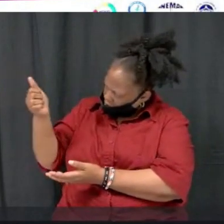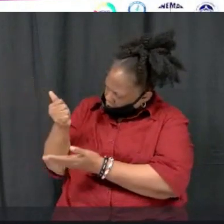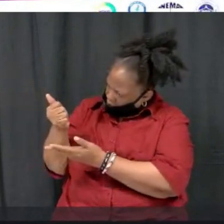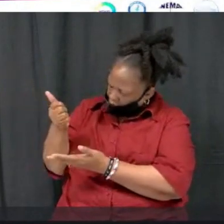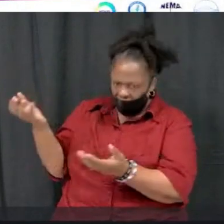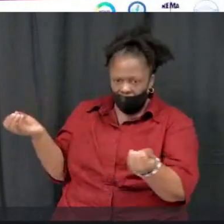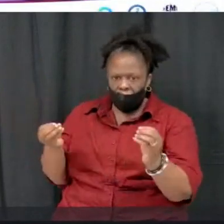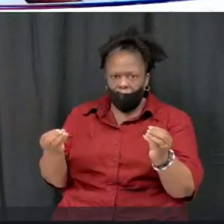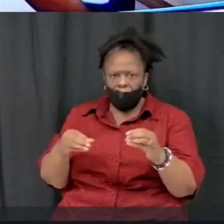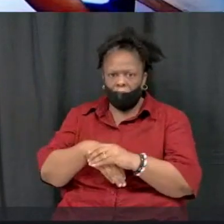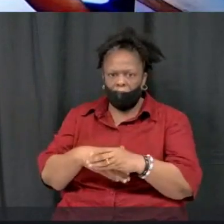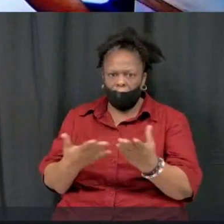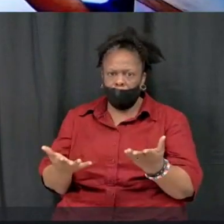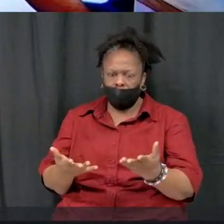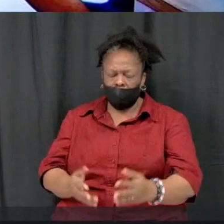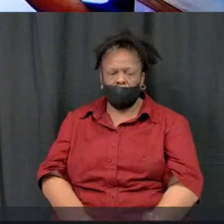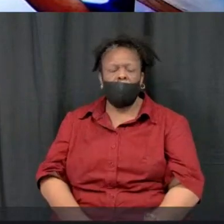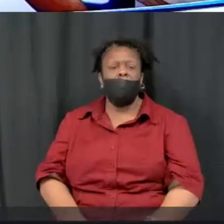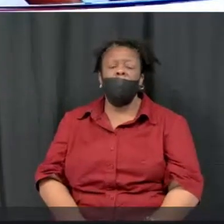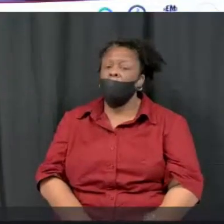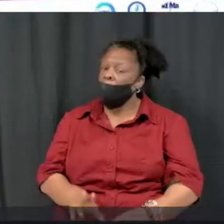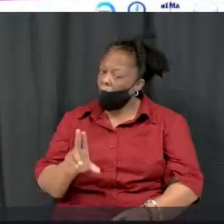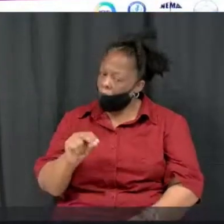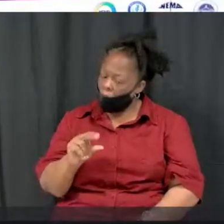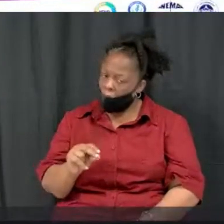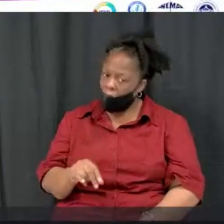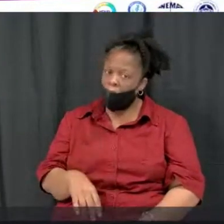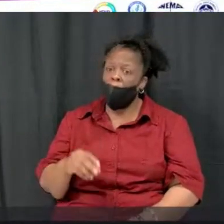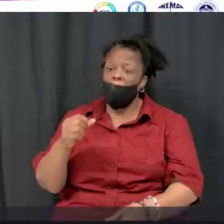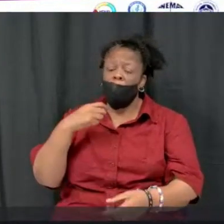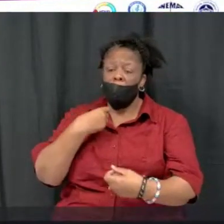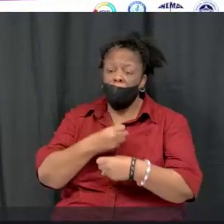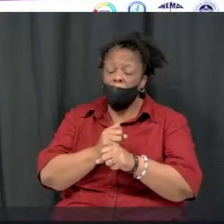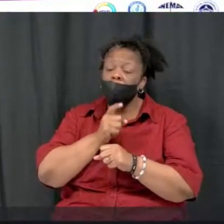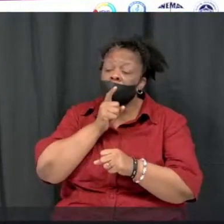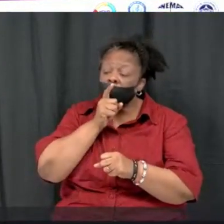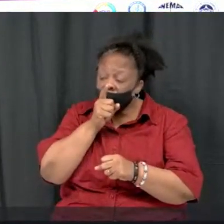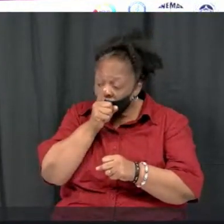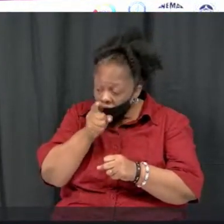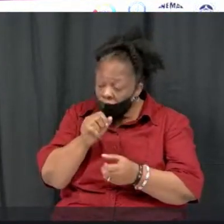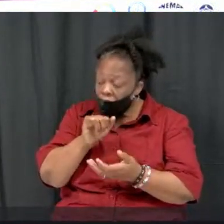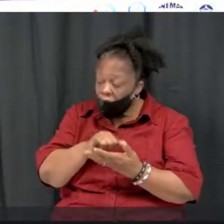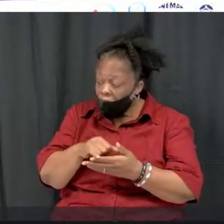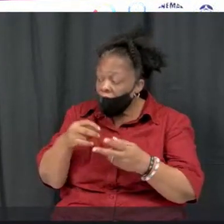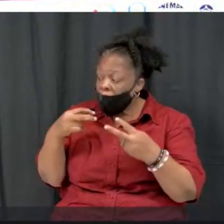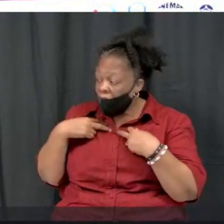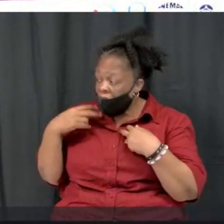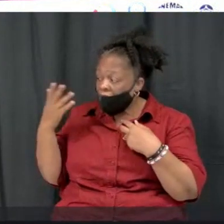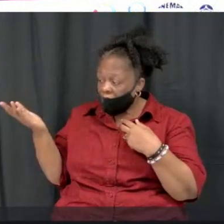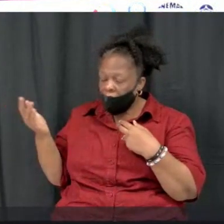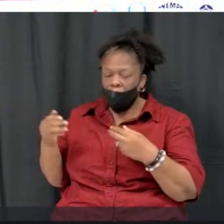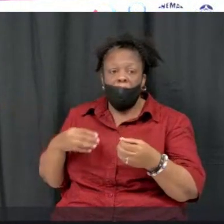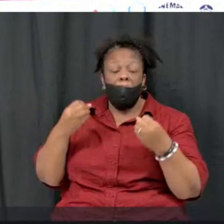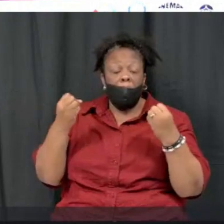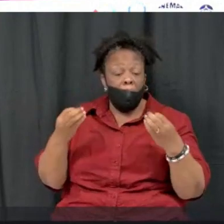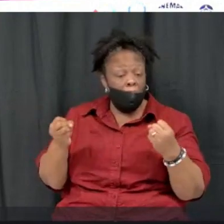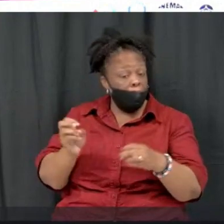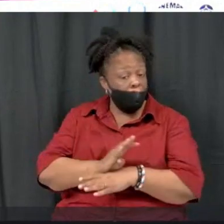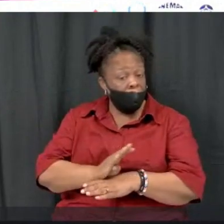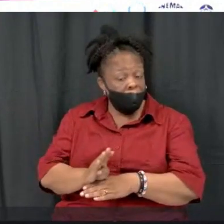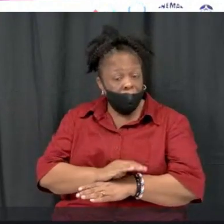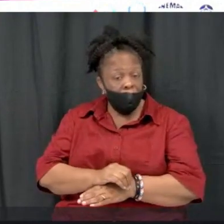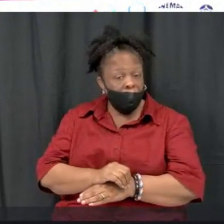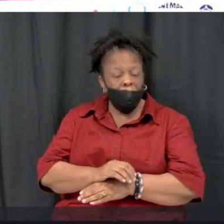that we all are human, and I know over time many businesses are guilty of dropping the ball or